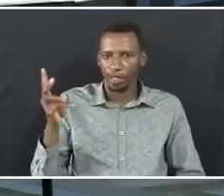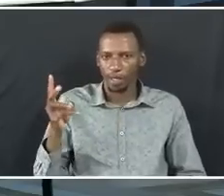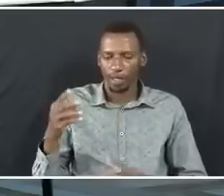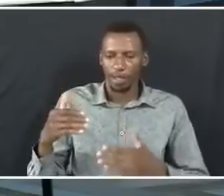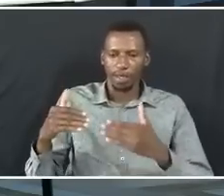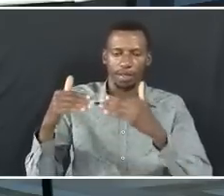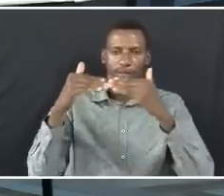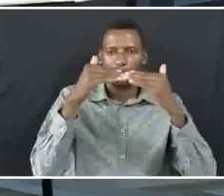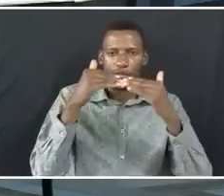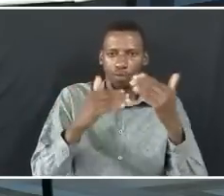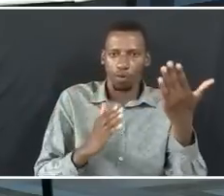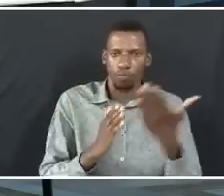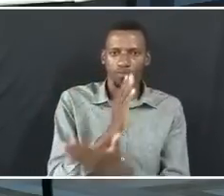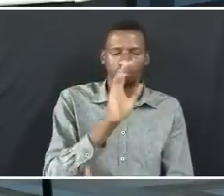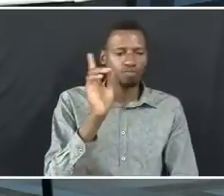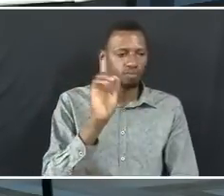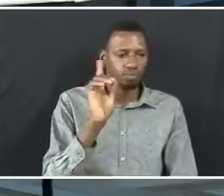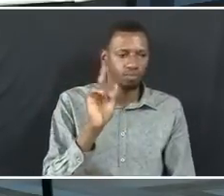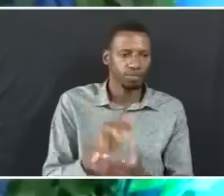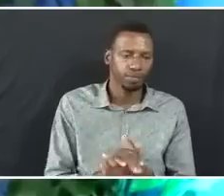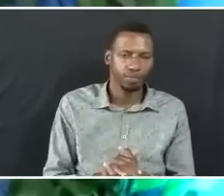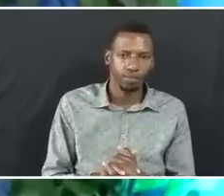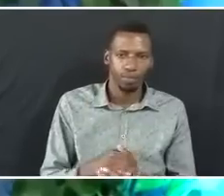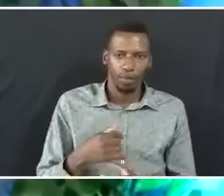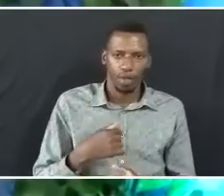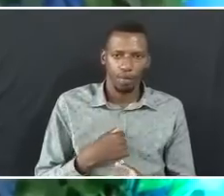So I believe, as I wind up,